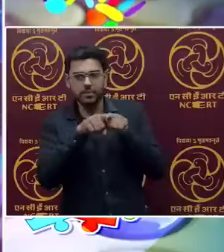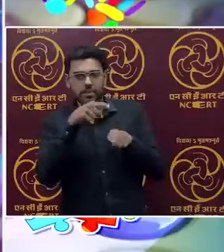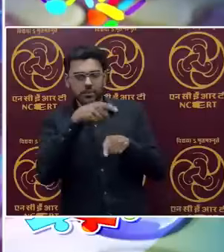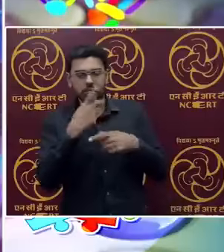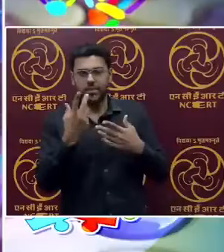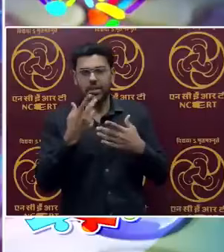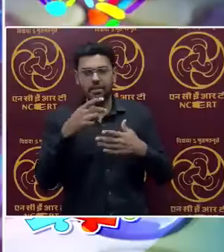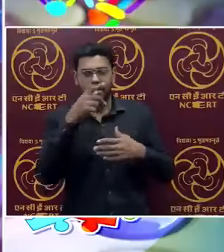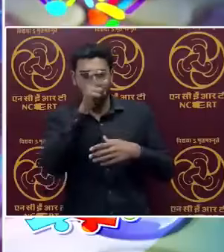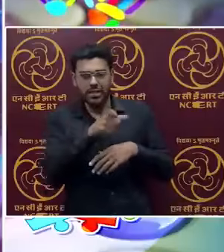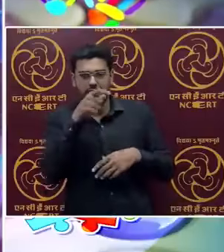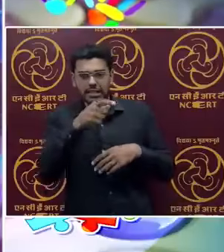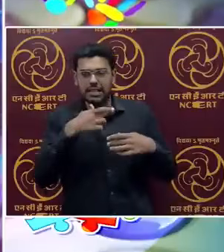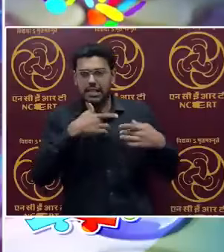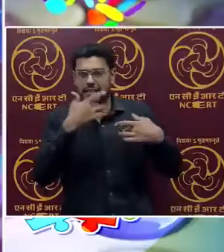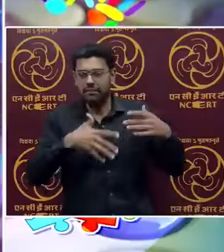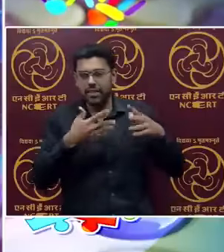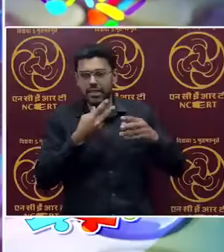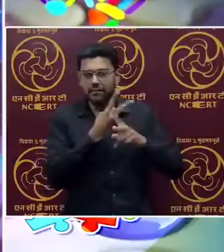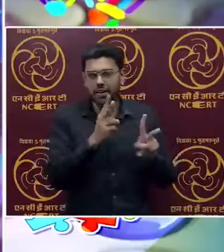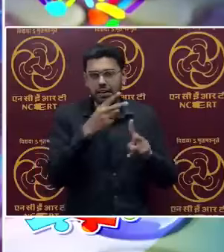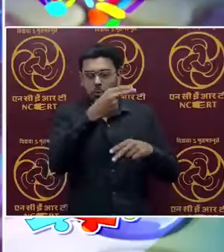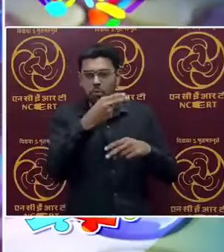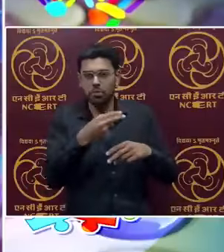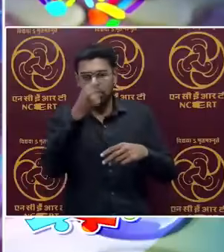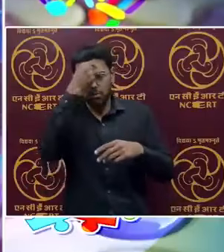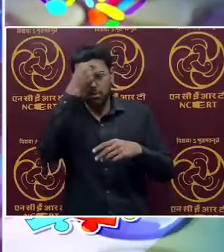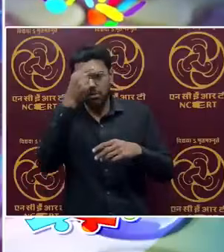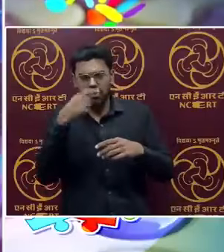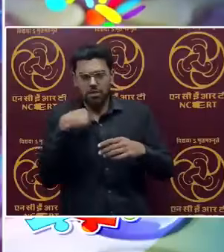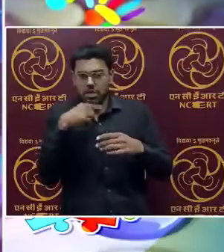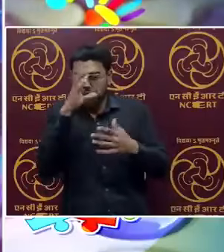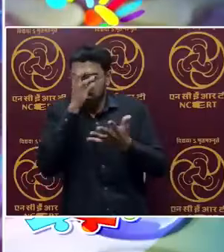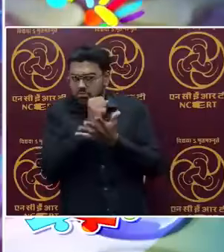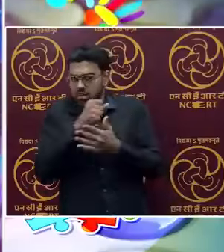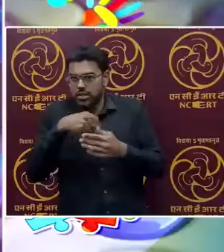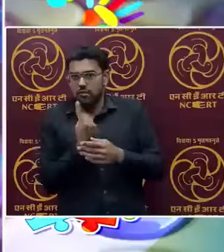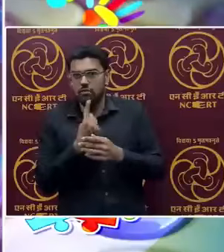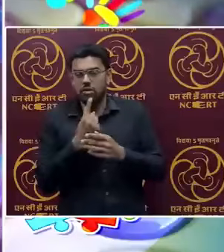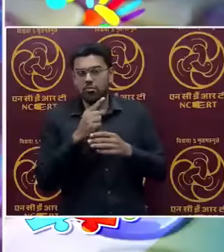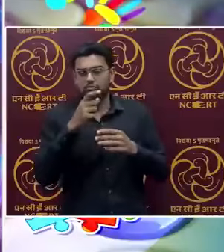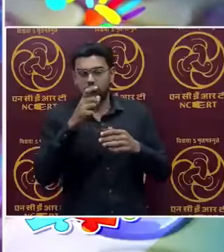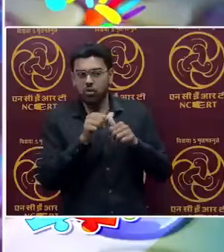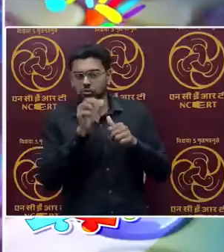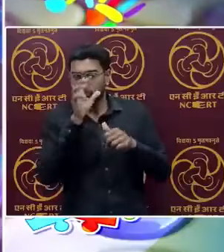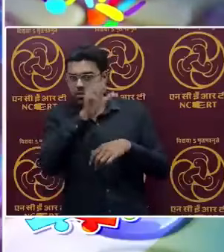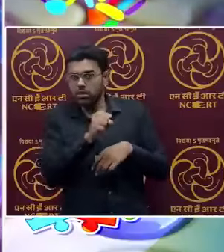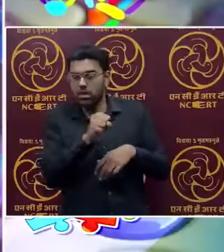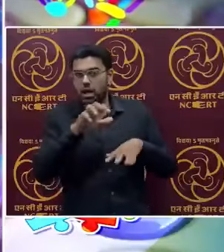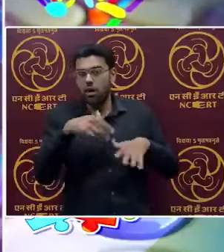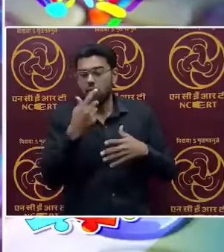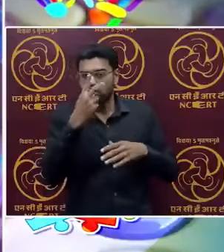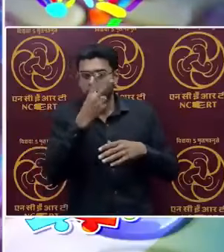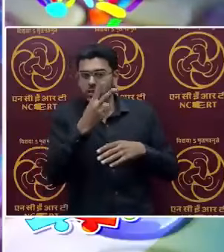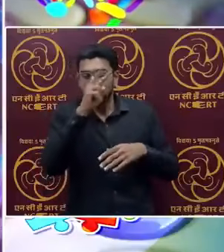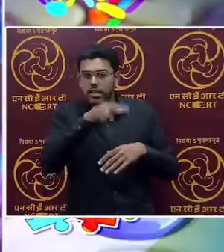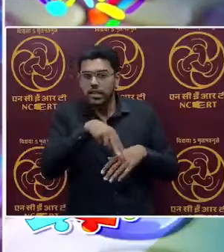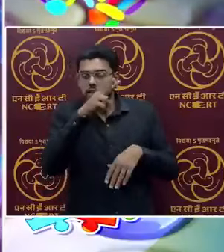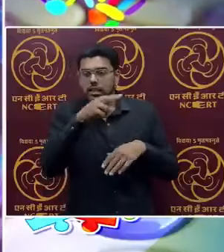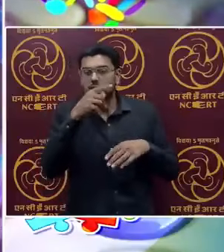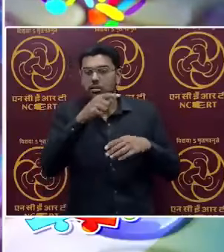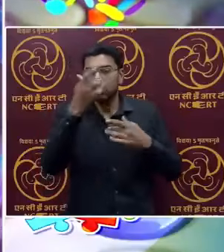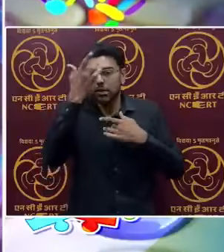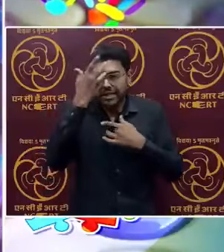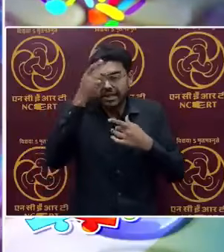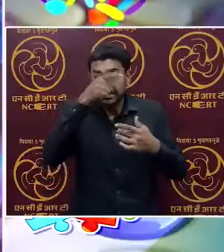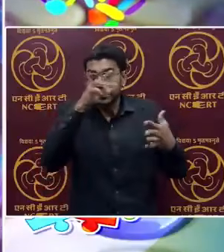problem, or that person is suffering from this problem. We start judging that person or identifying the person with the kind of condition he or